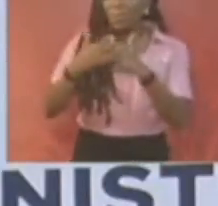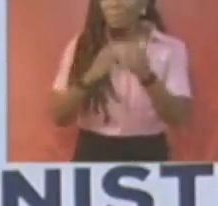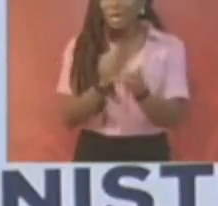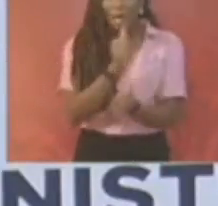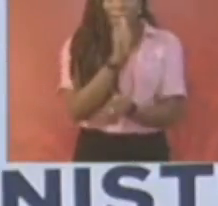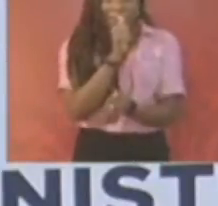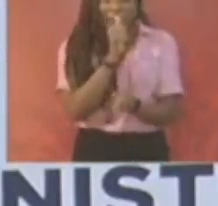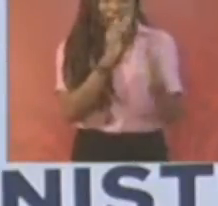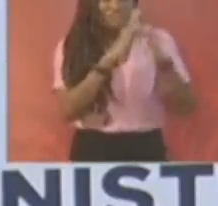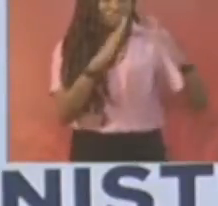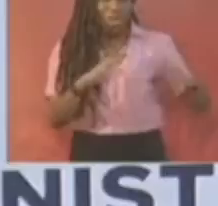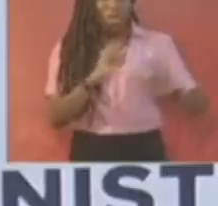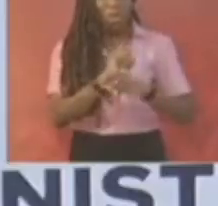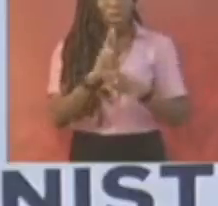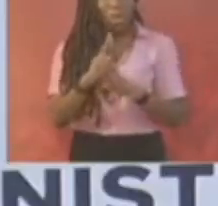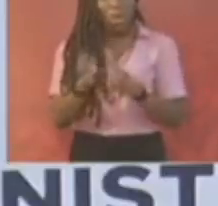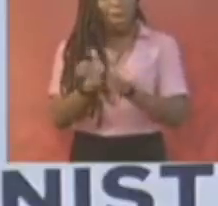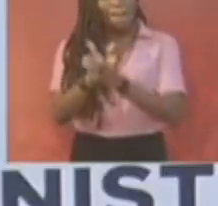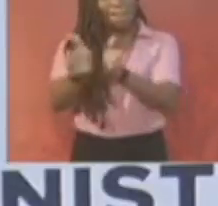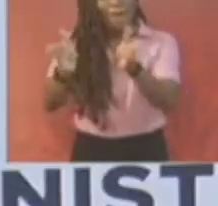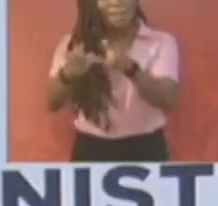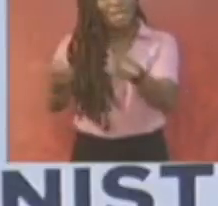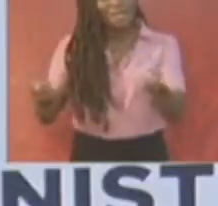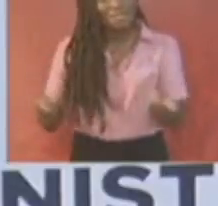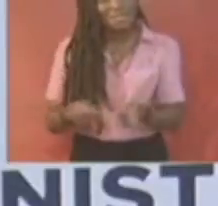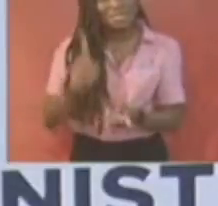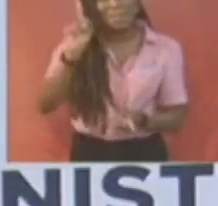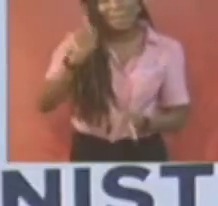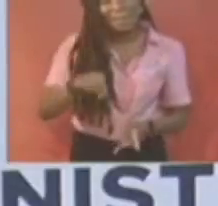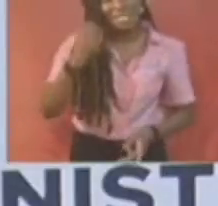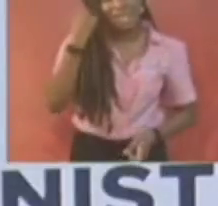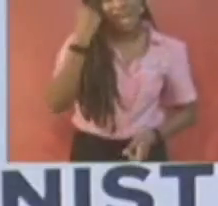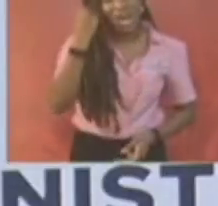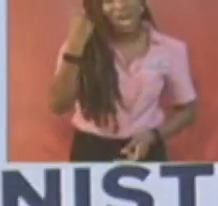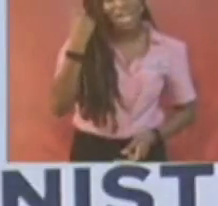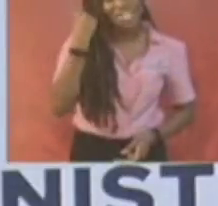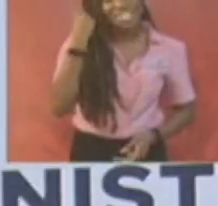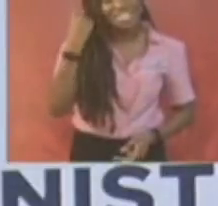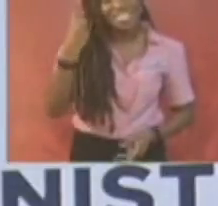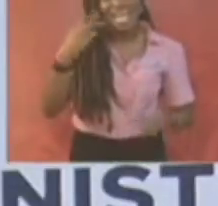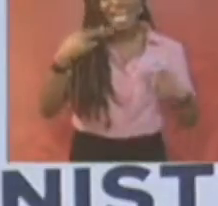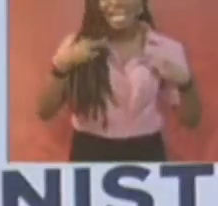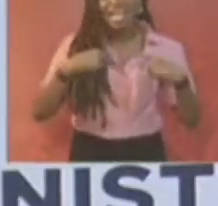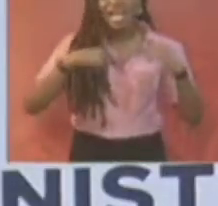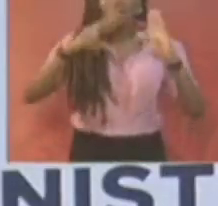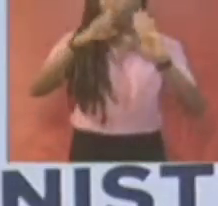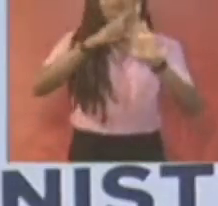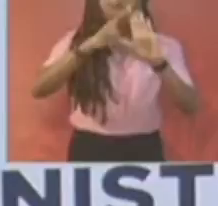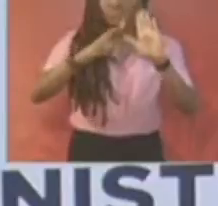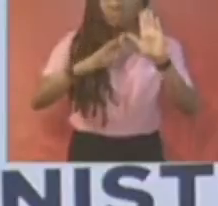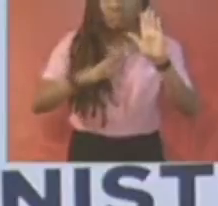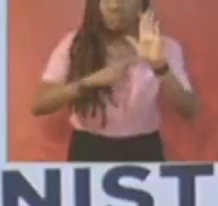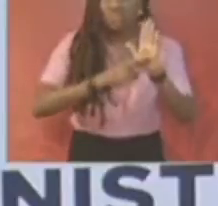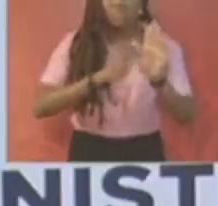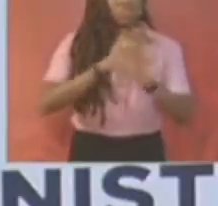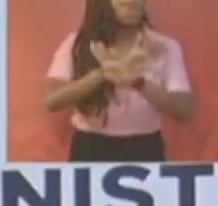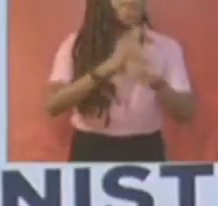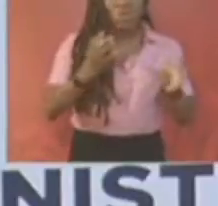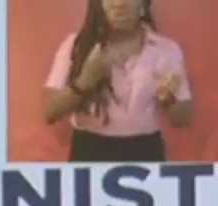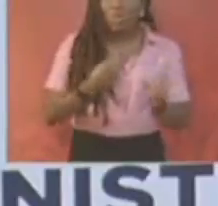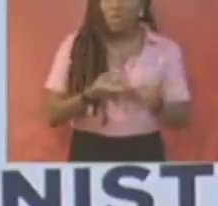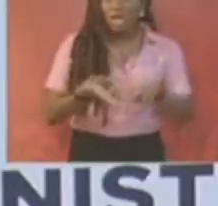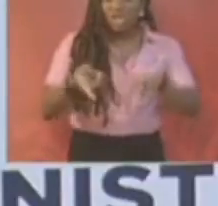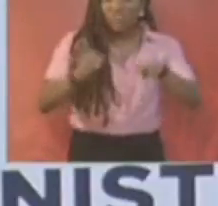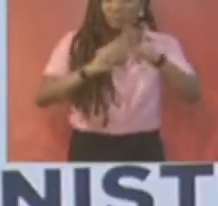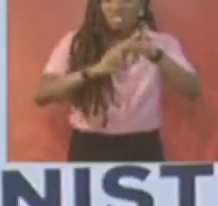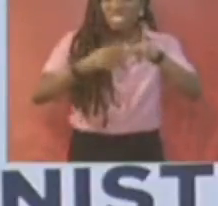space, to understand their role in preventing a massive surge of cases as we